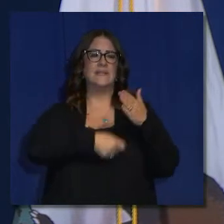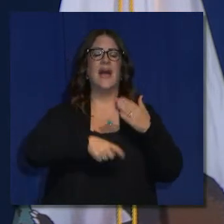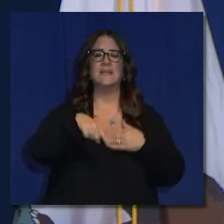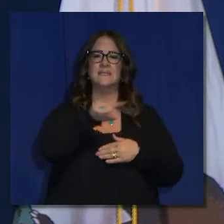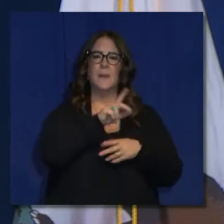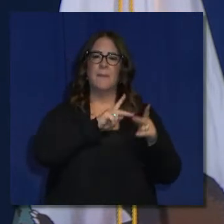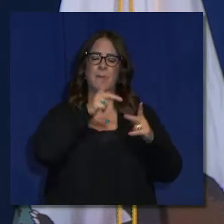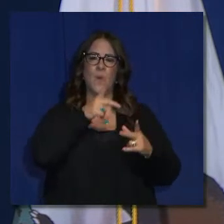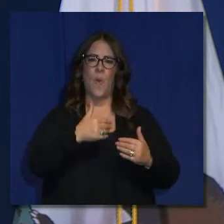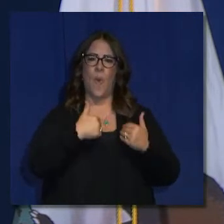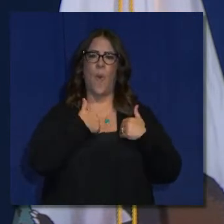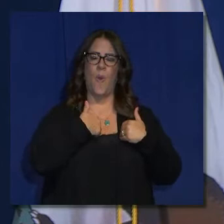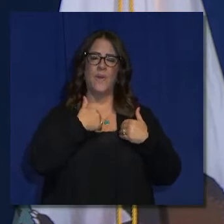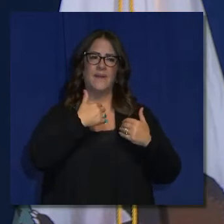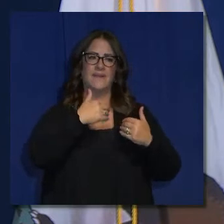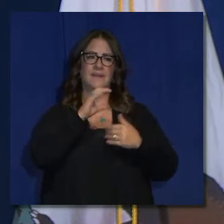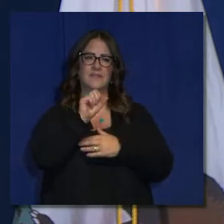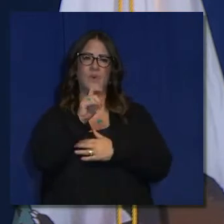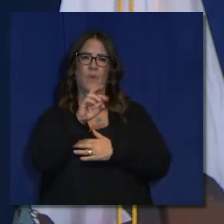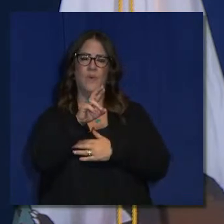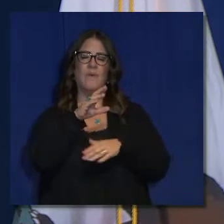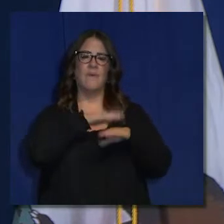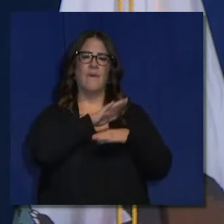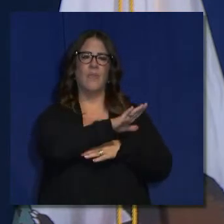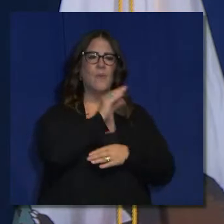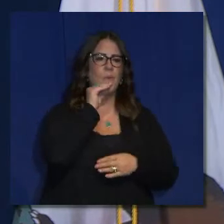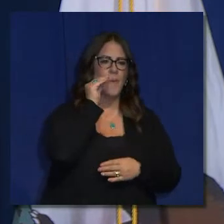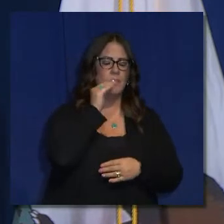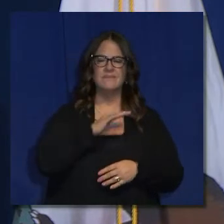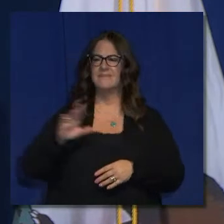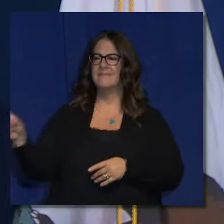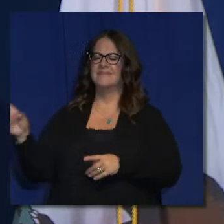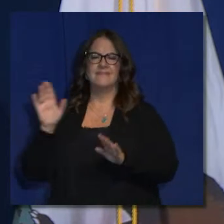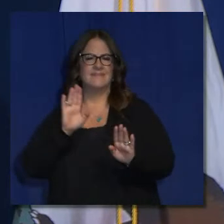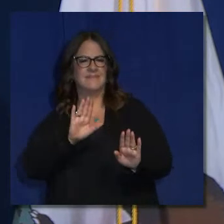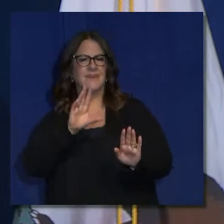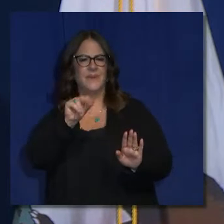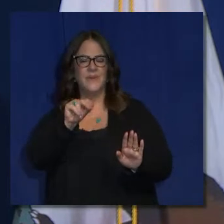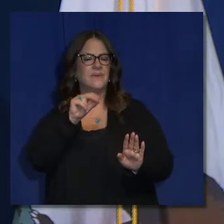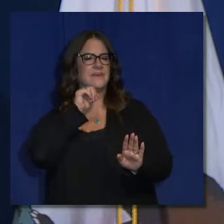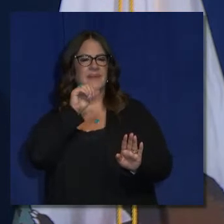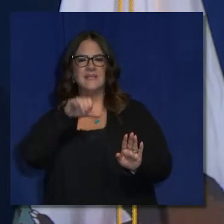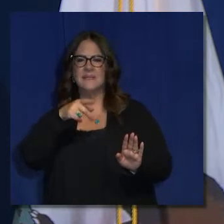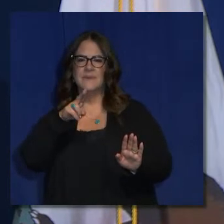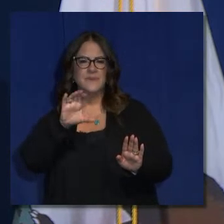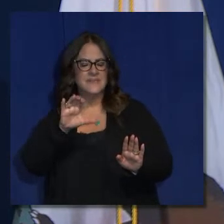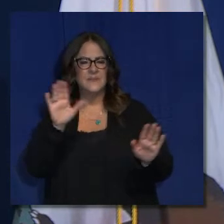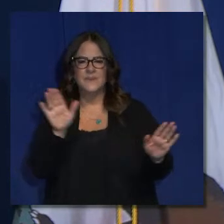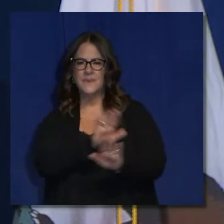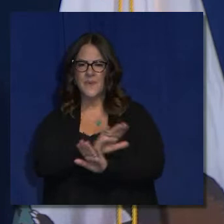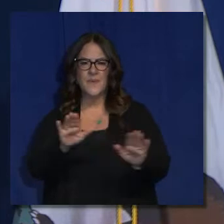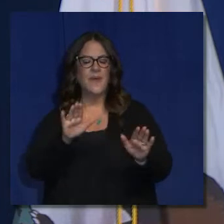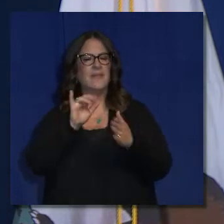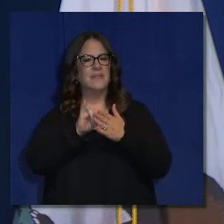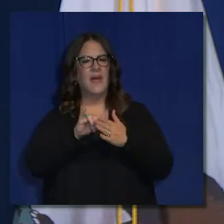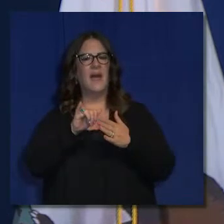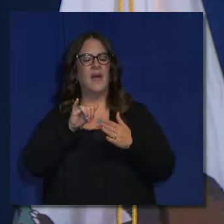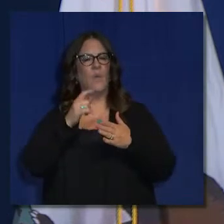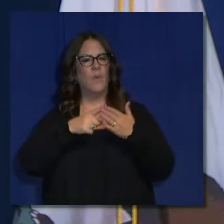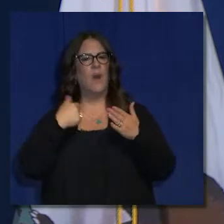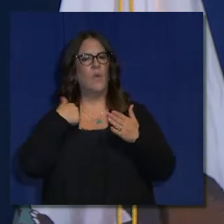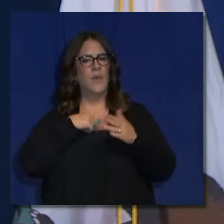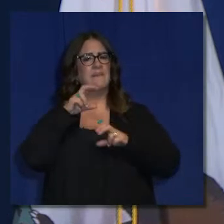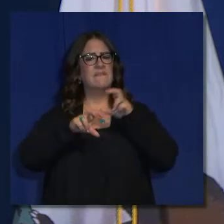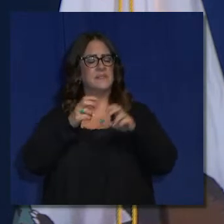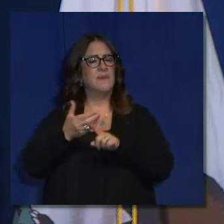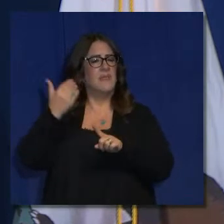that didn't happen. There was no action by the CPUC. So no, it's consistent with investments we've made in the past.